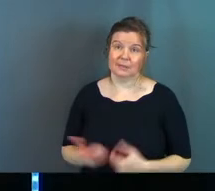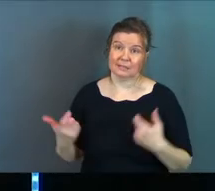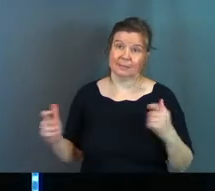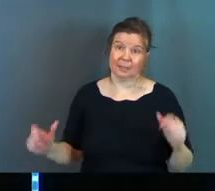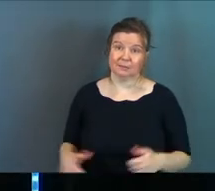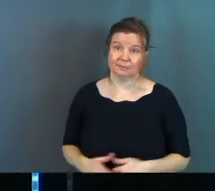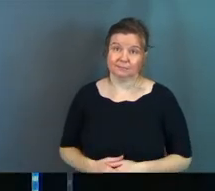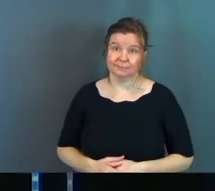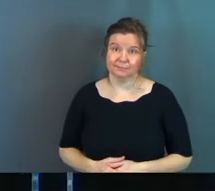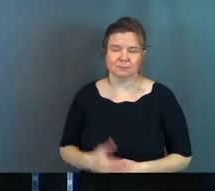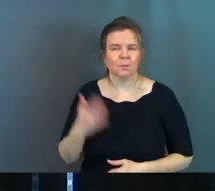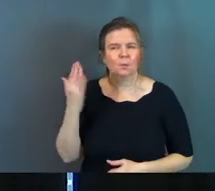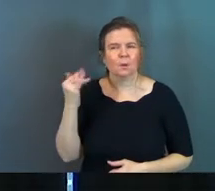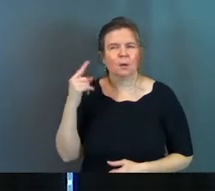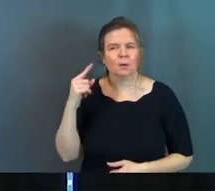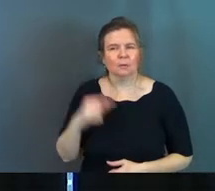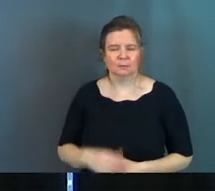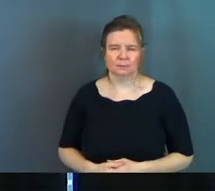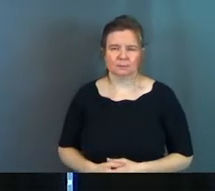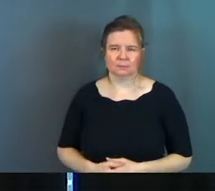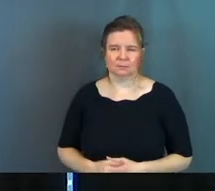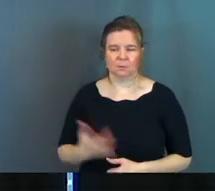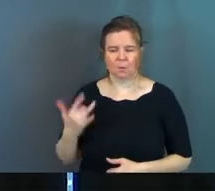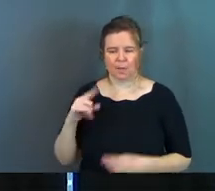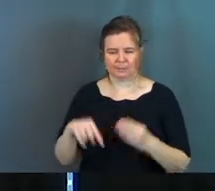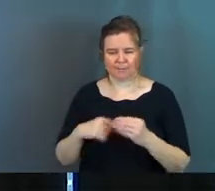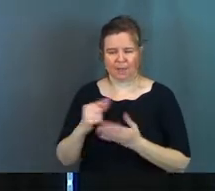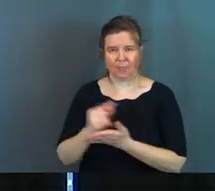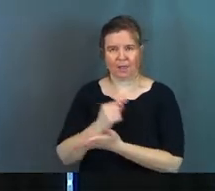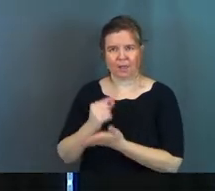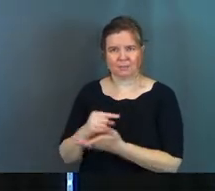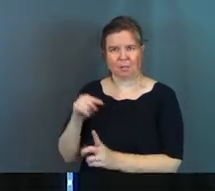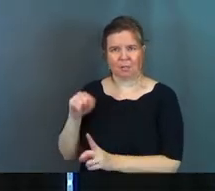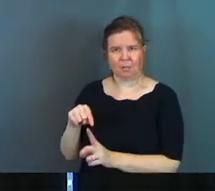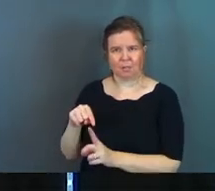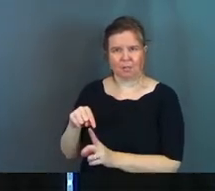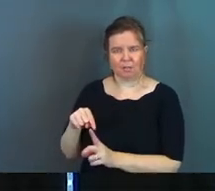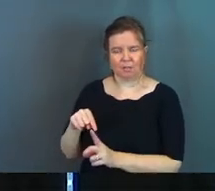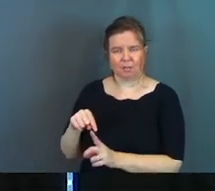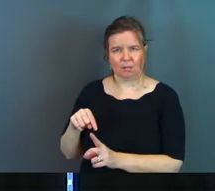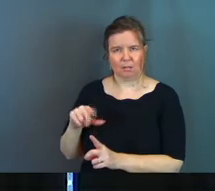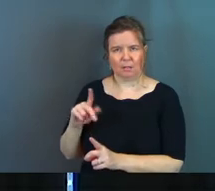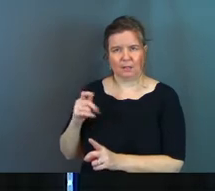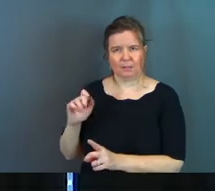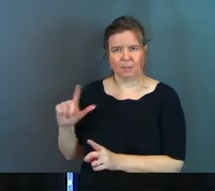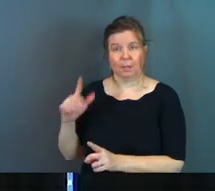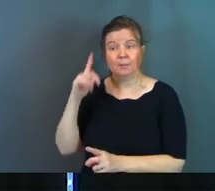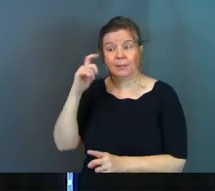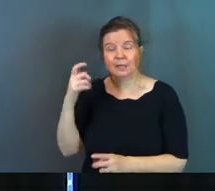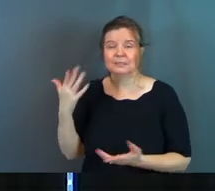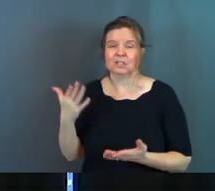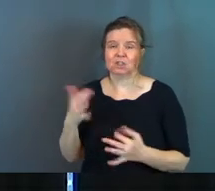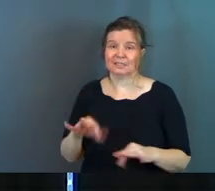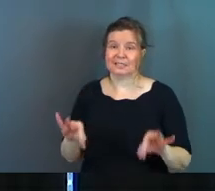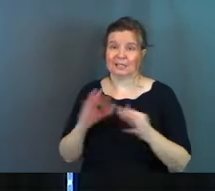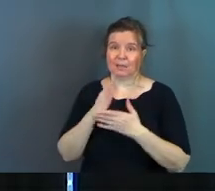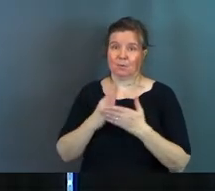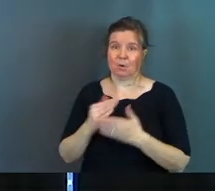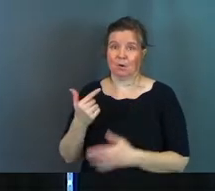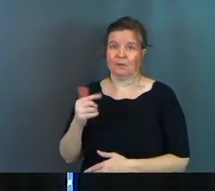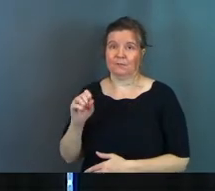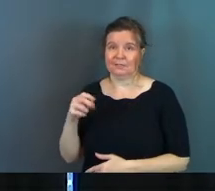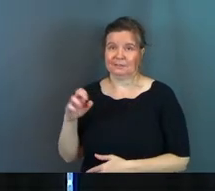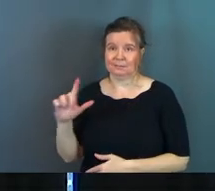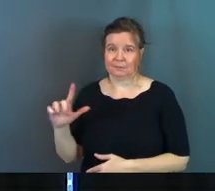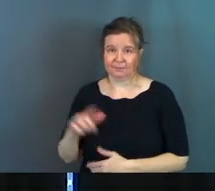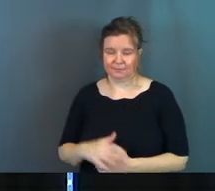big. Why? Why is it about the gospel? Because here's a key component of the